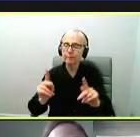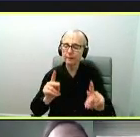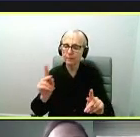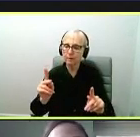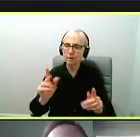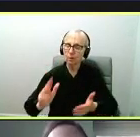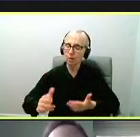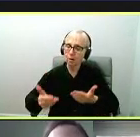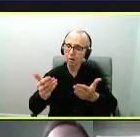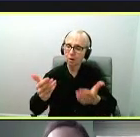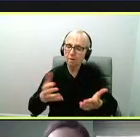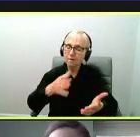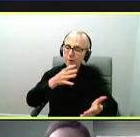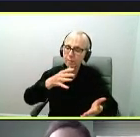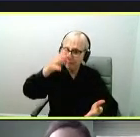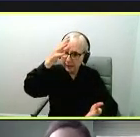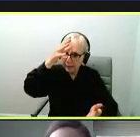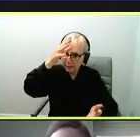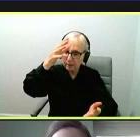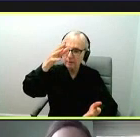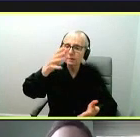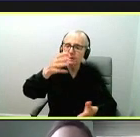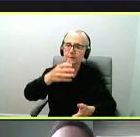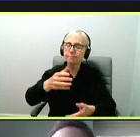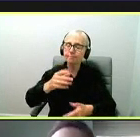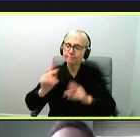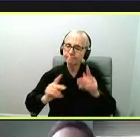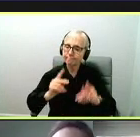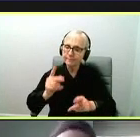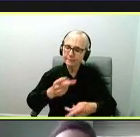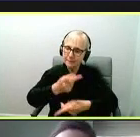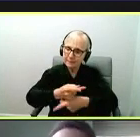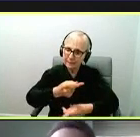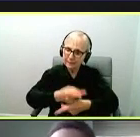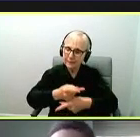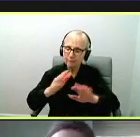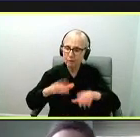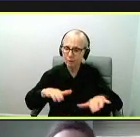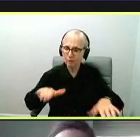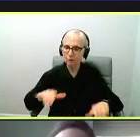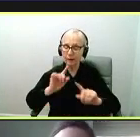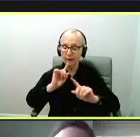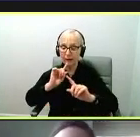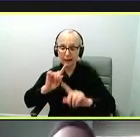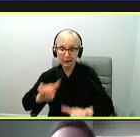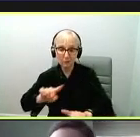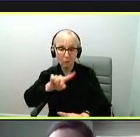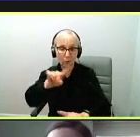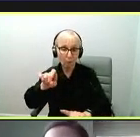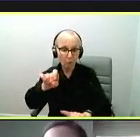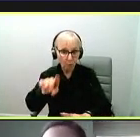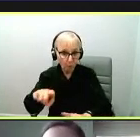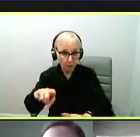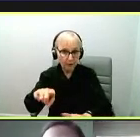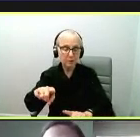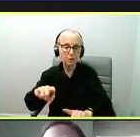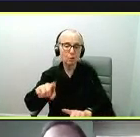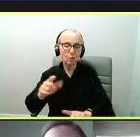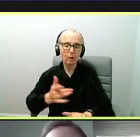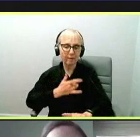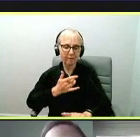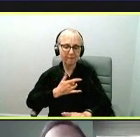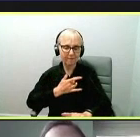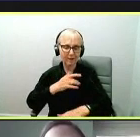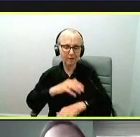offer parents, caregivers a chance, again, to have their questions answered by a healthcare professional in a setting that feels safe